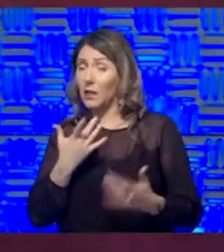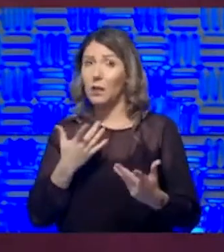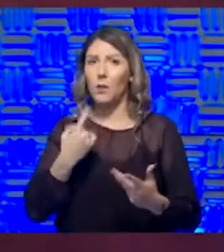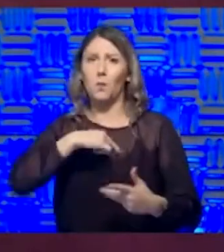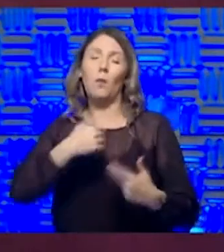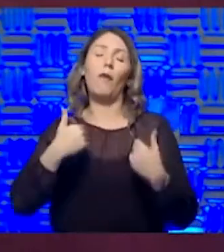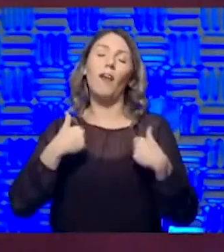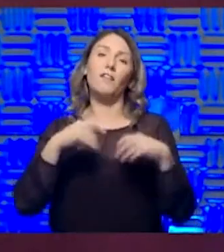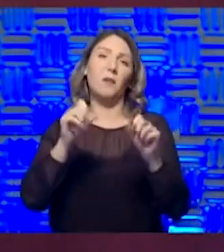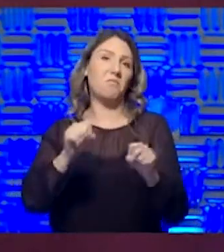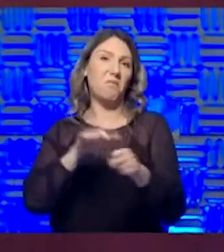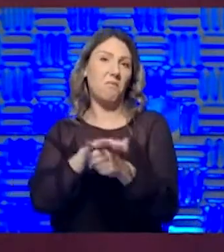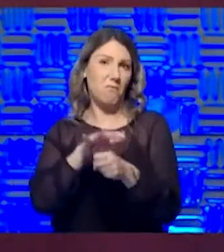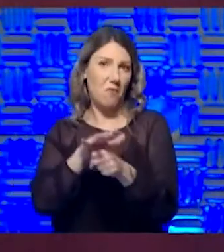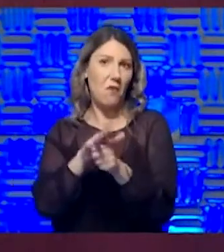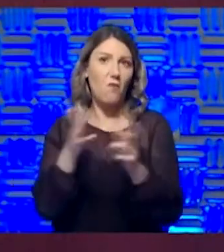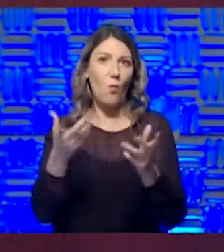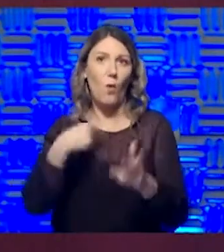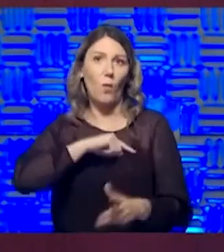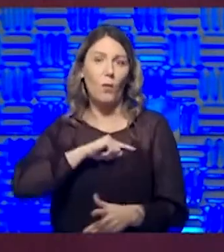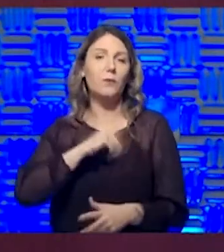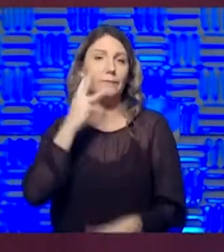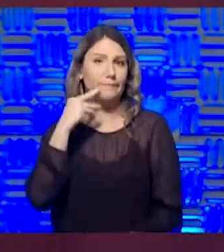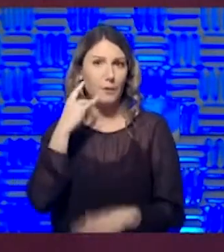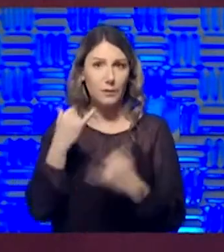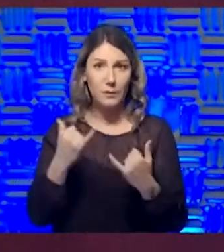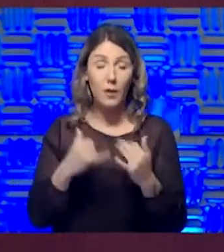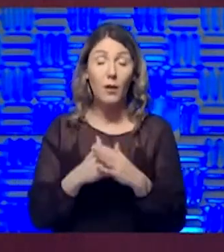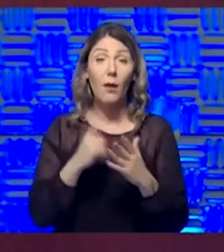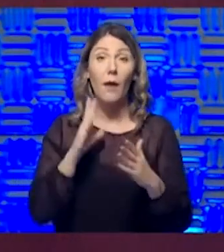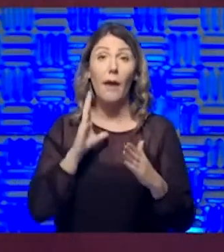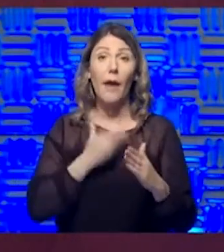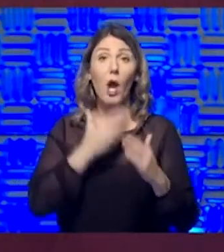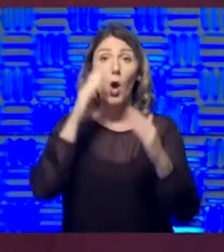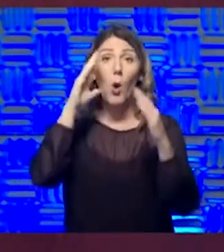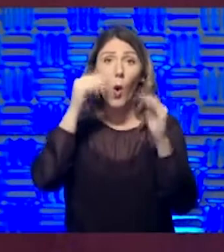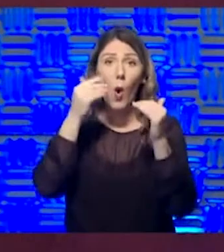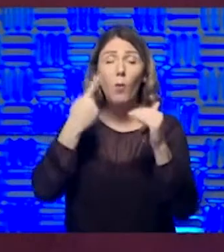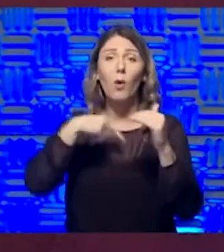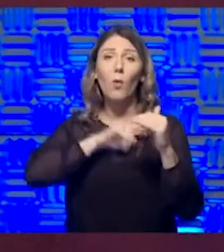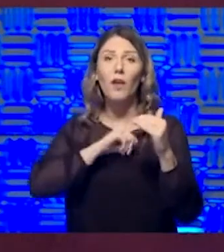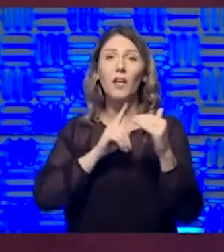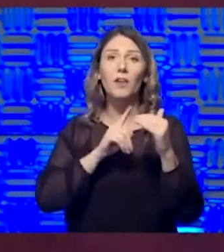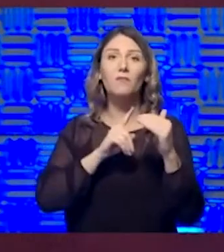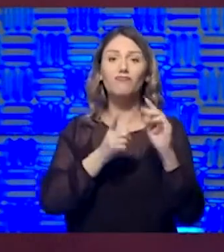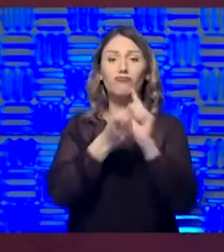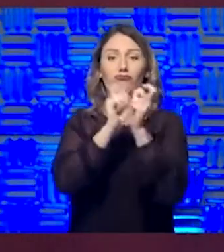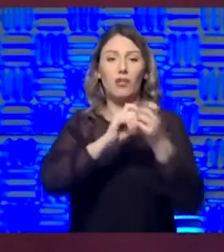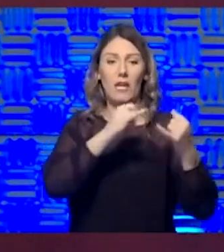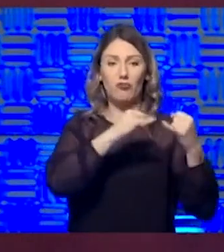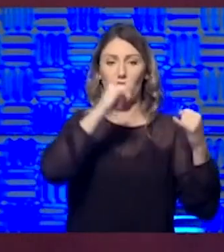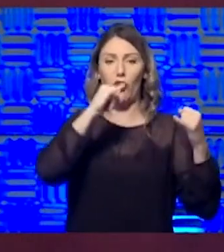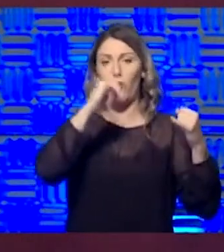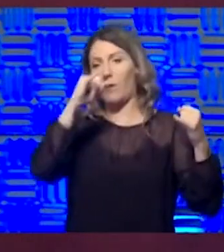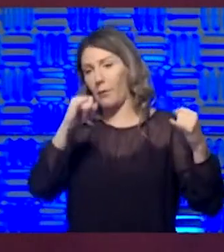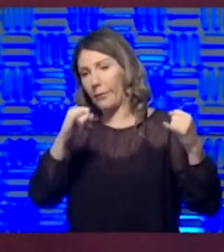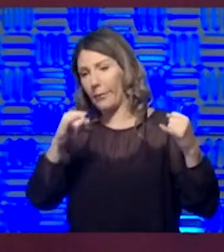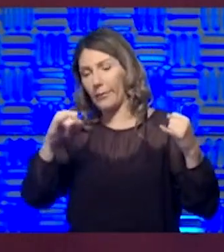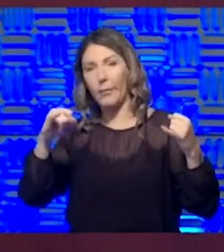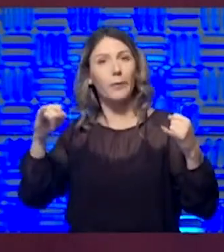currently with what we're dealing with. And our hope is that we've blunted the curve and we'll have this low level of capacity, you